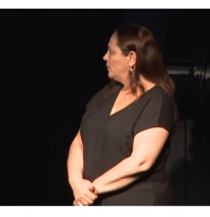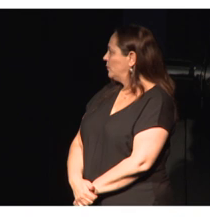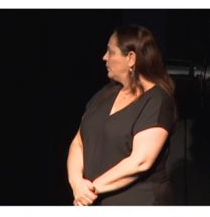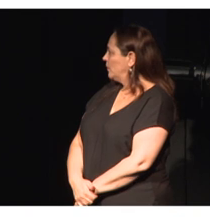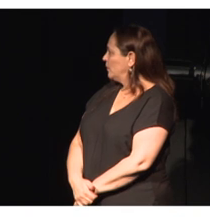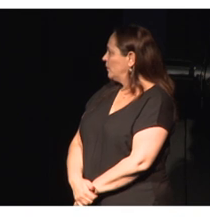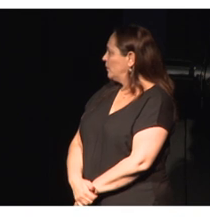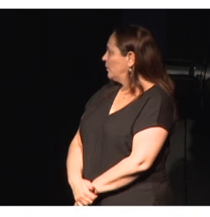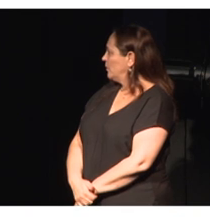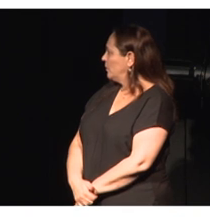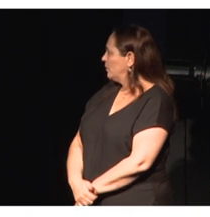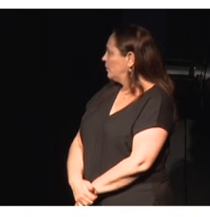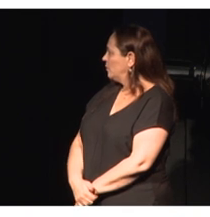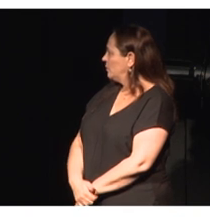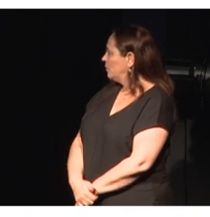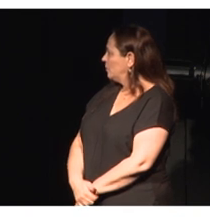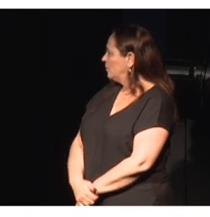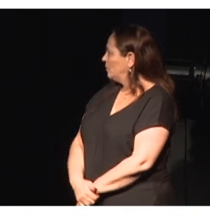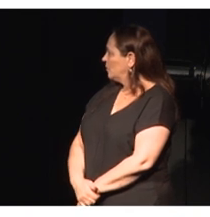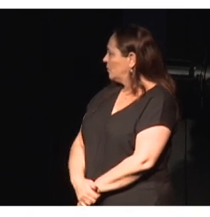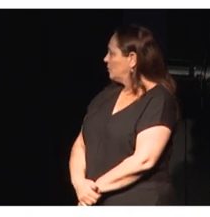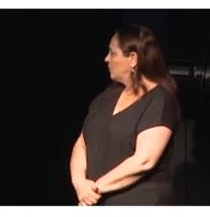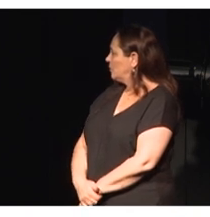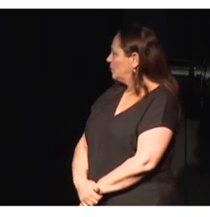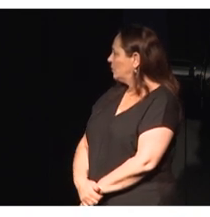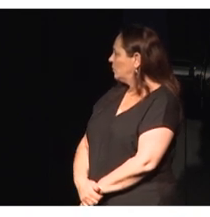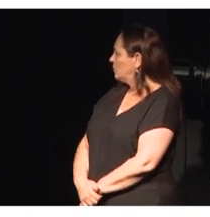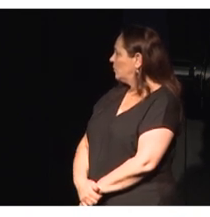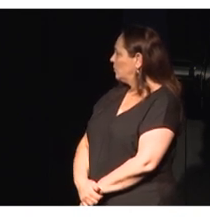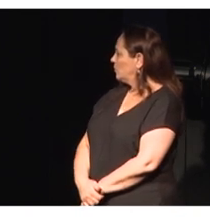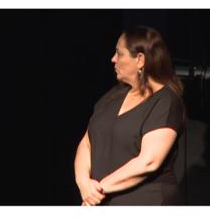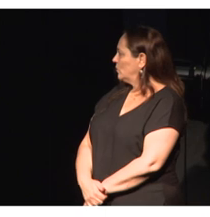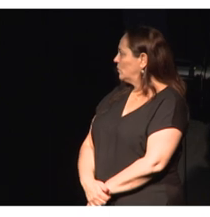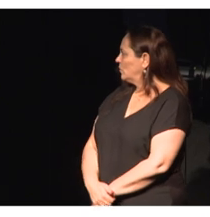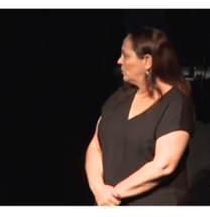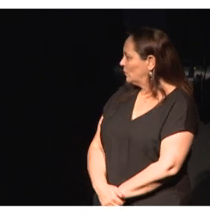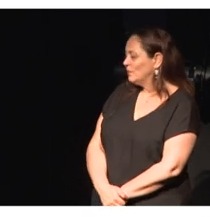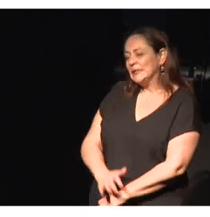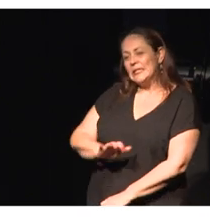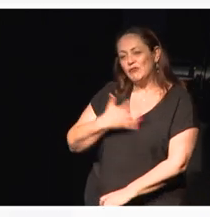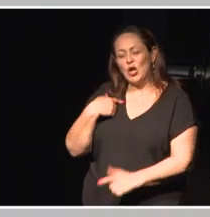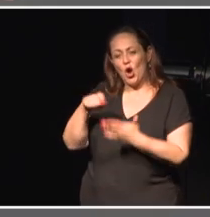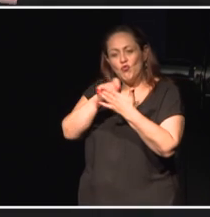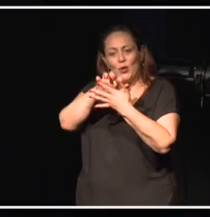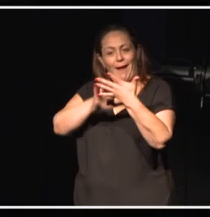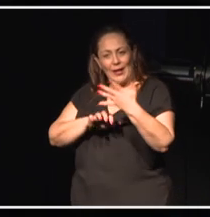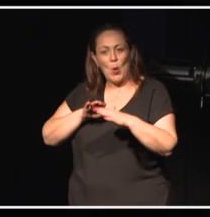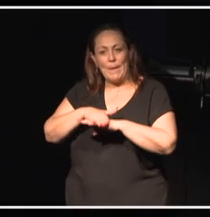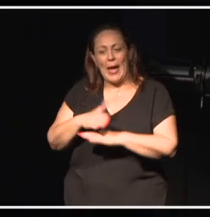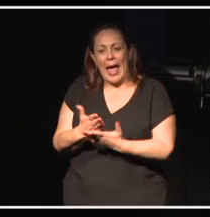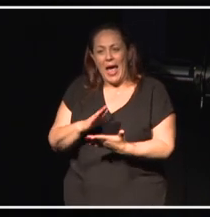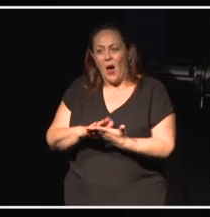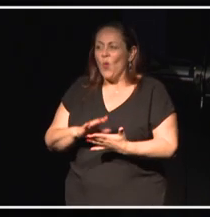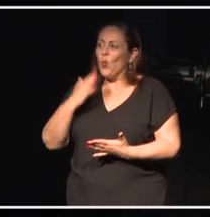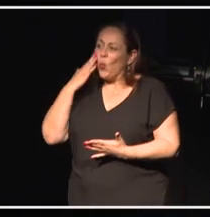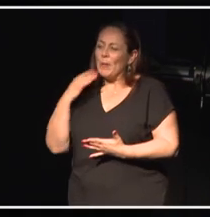guy drinking wine with you till 4 a.m. who still didn't find you bedworthy. Now, that's just because I'd written an article about how, actually, what women